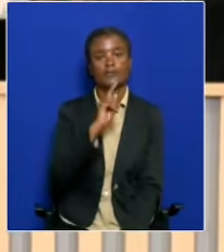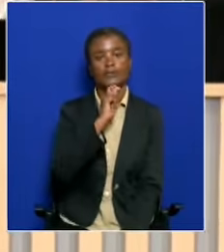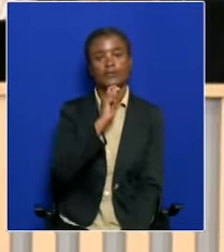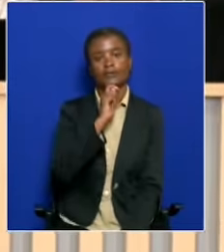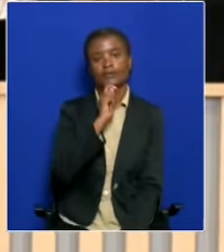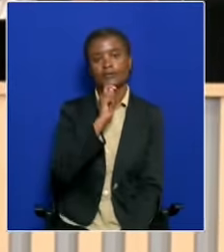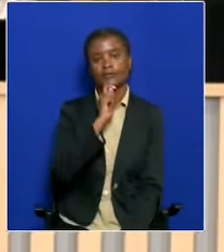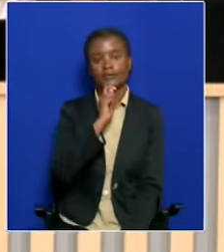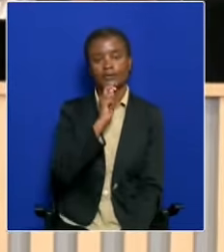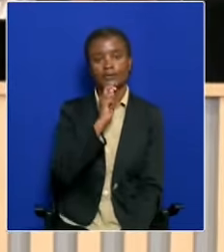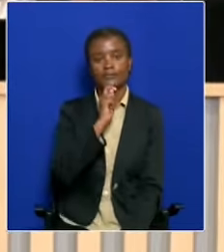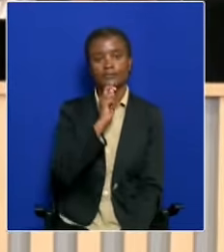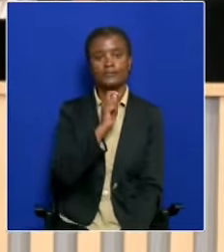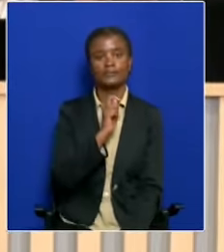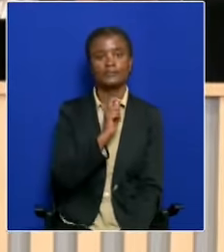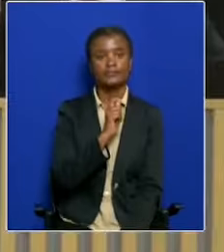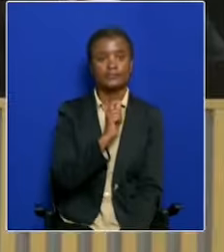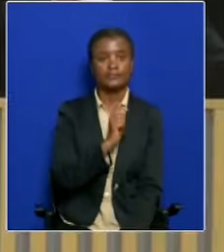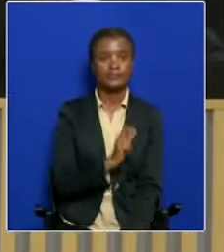Yes.